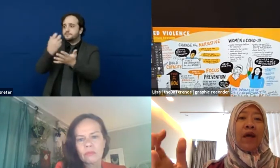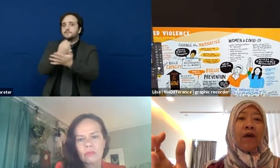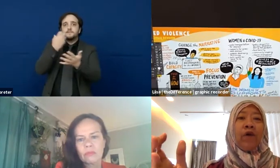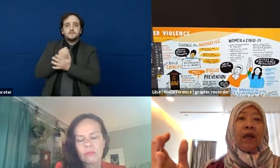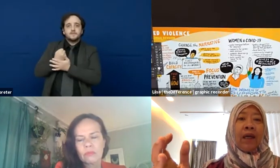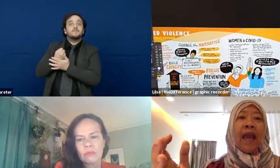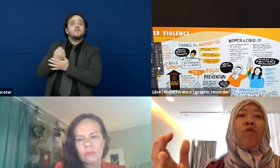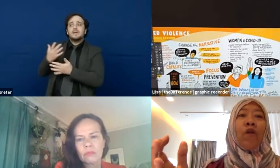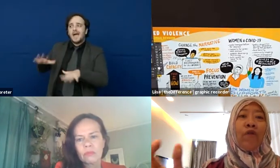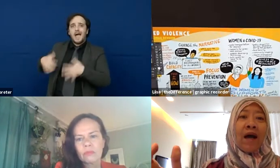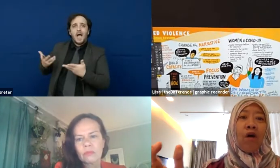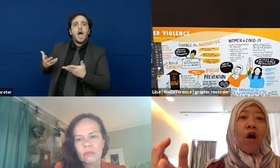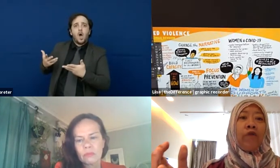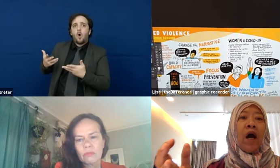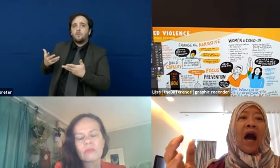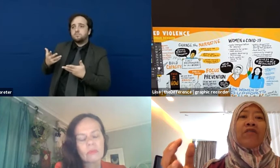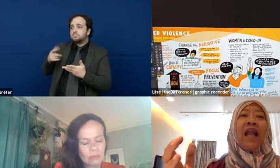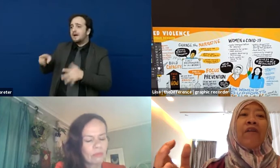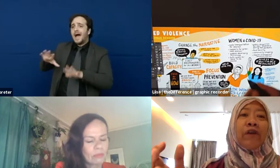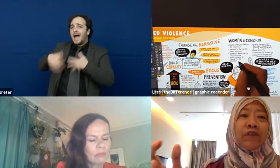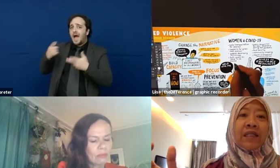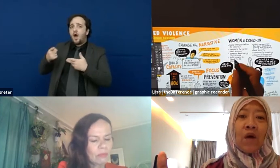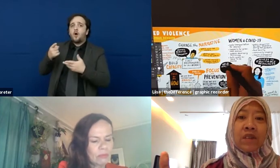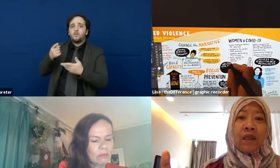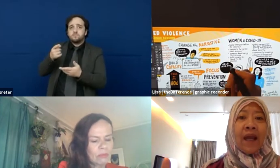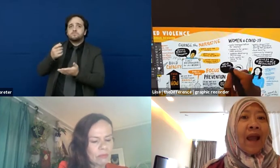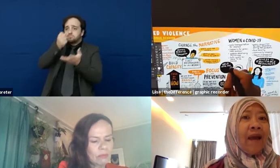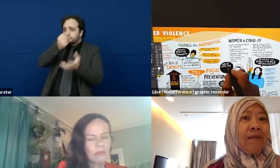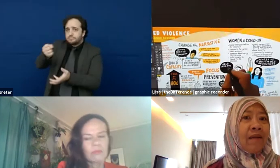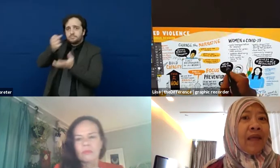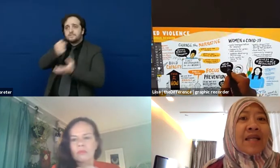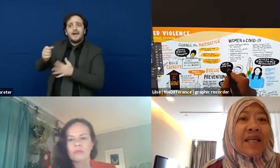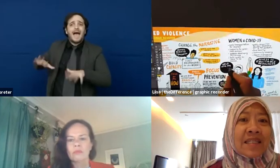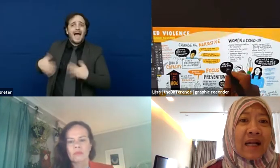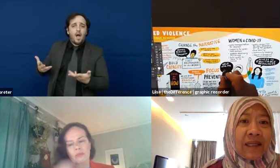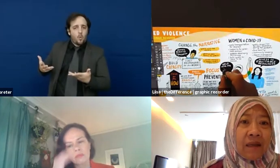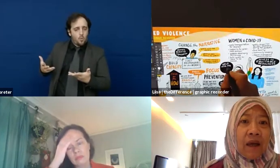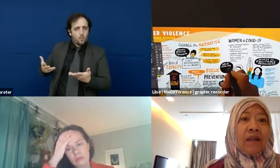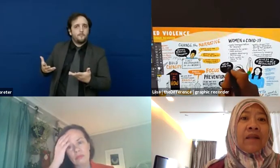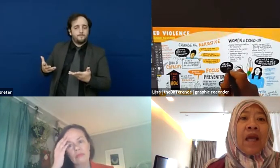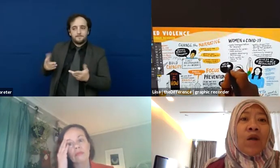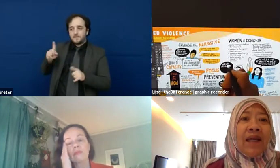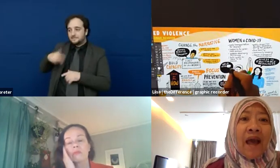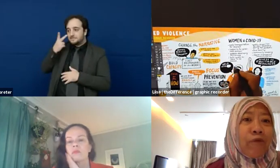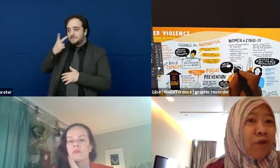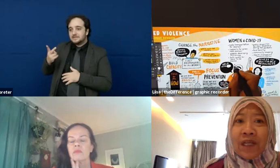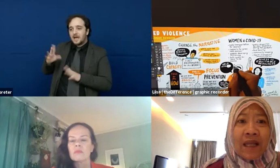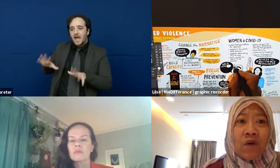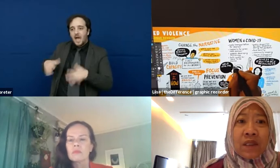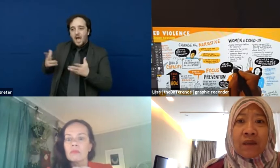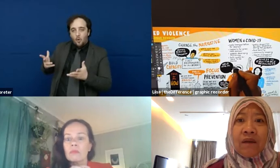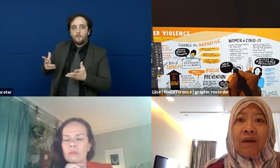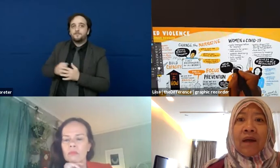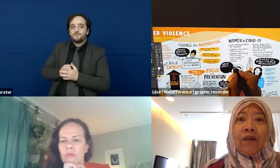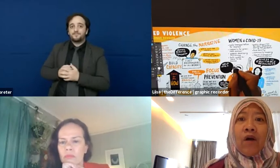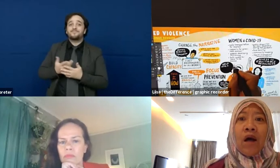have to have a annual fund of 150,000. And they are just starting, they only have